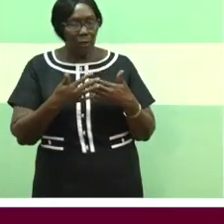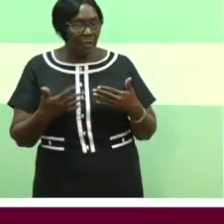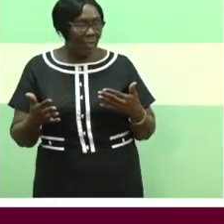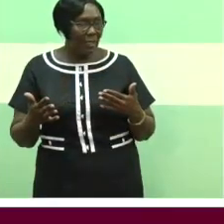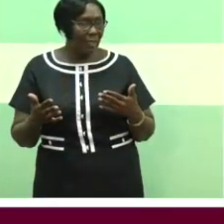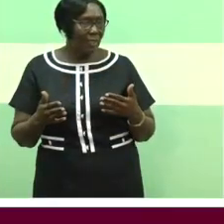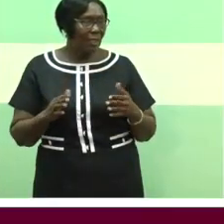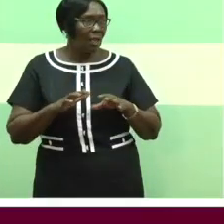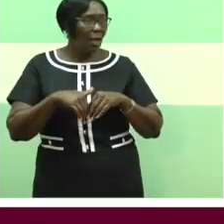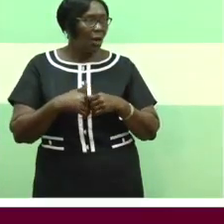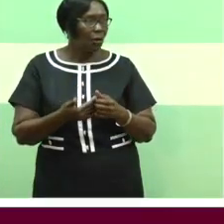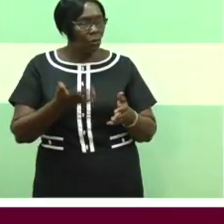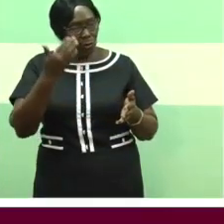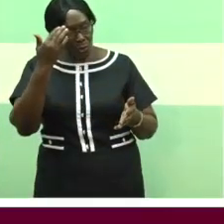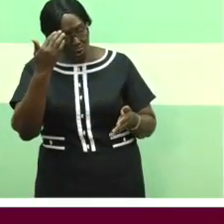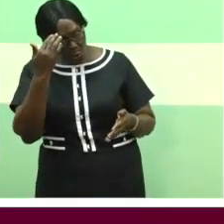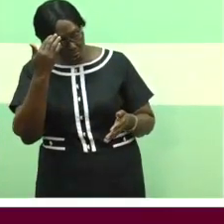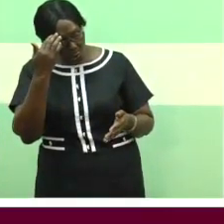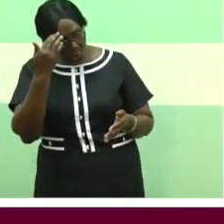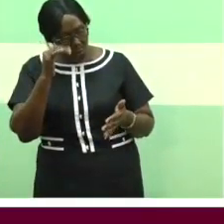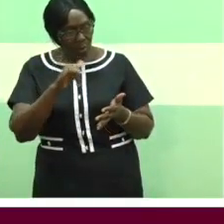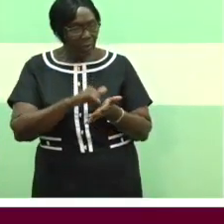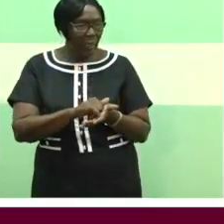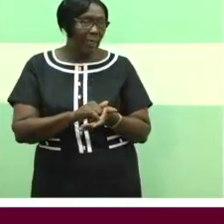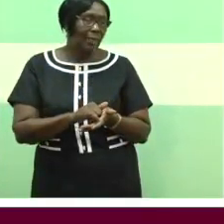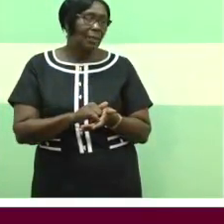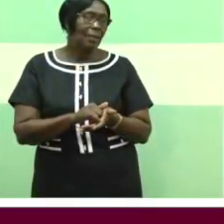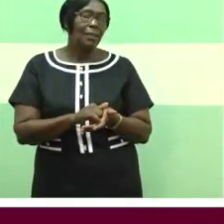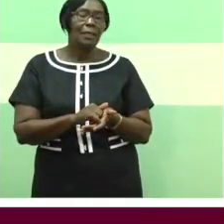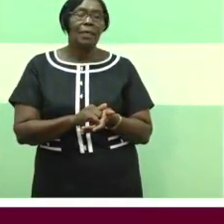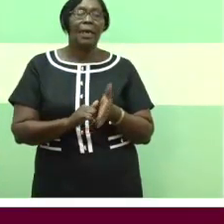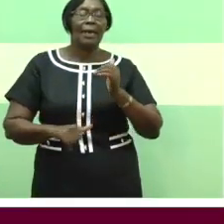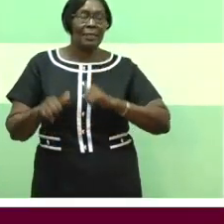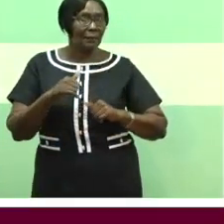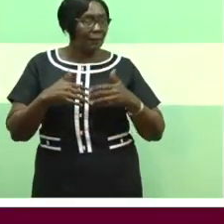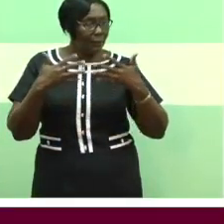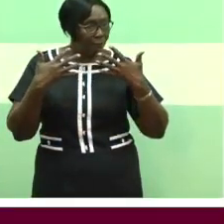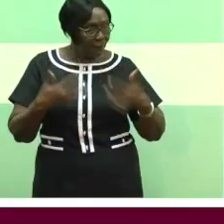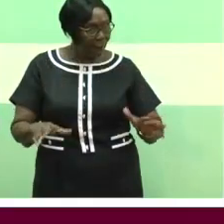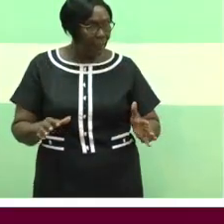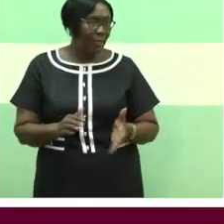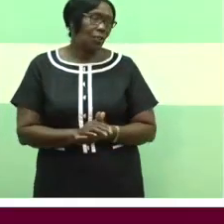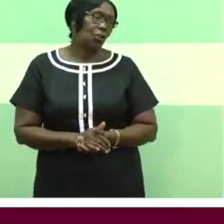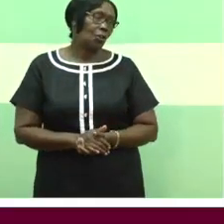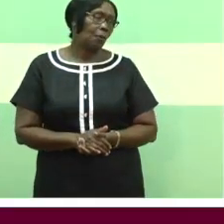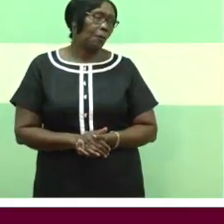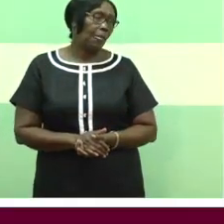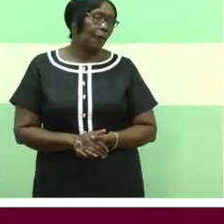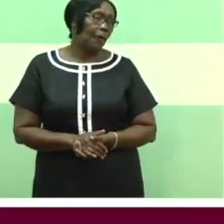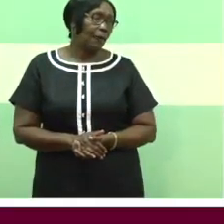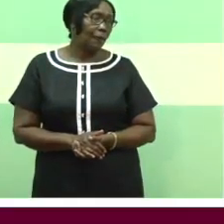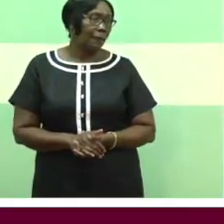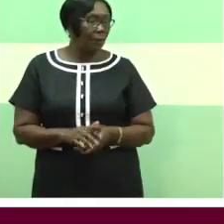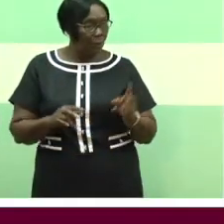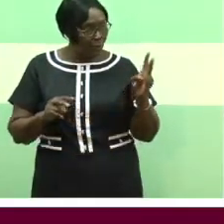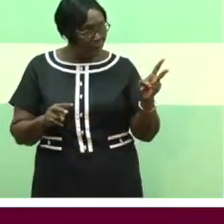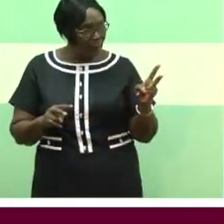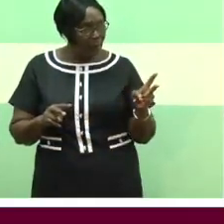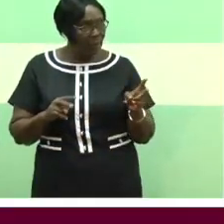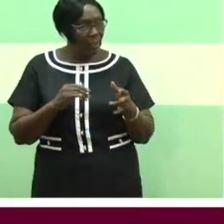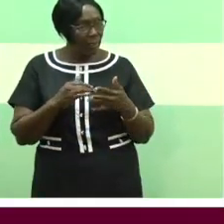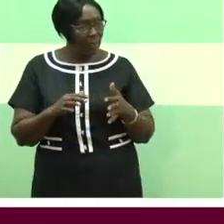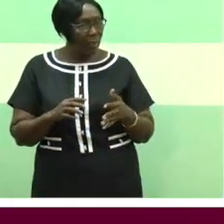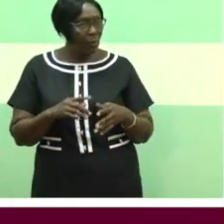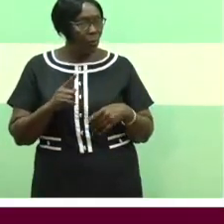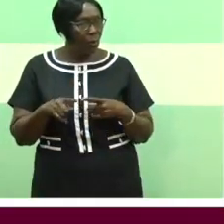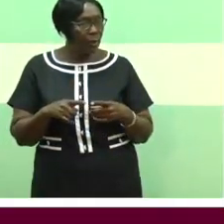here. How do you know that the activity would have been completed? So if it is that you have this on the line, when